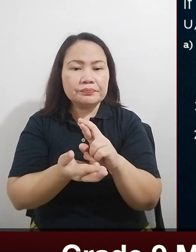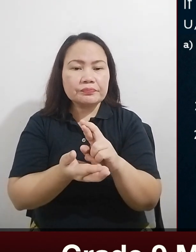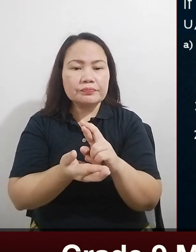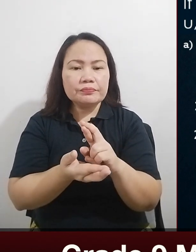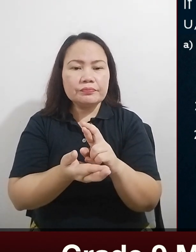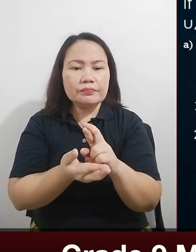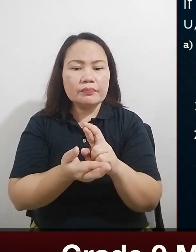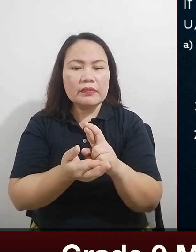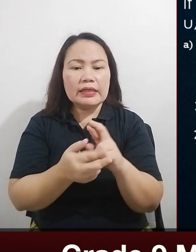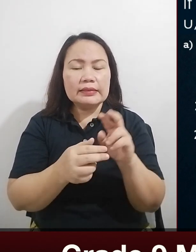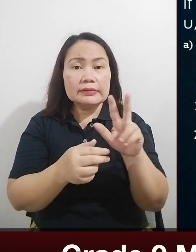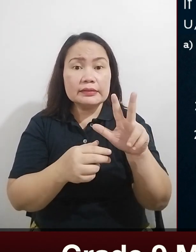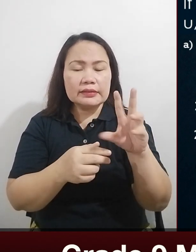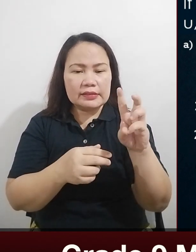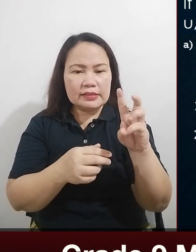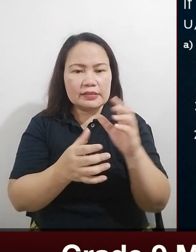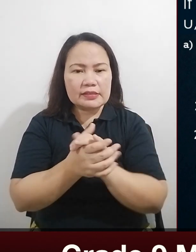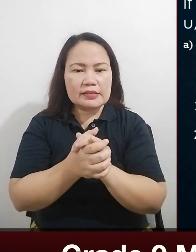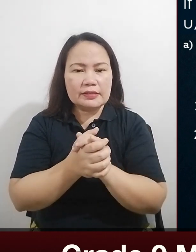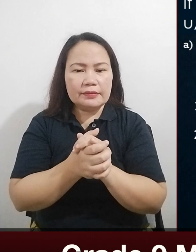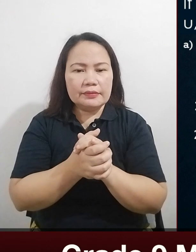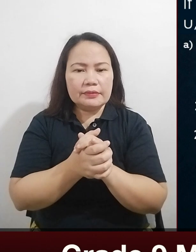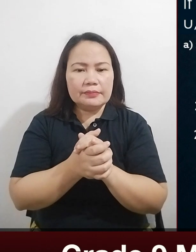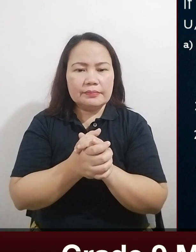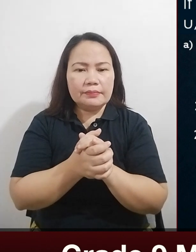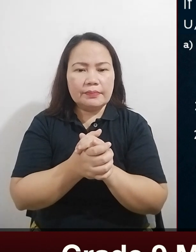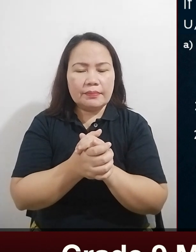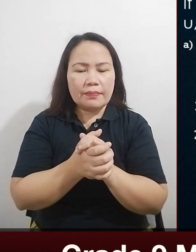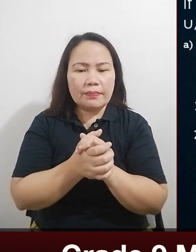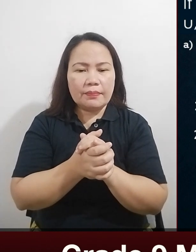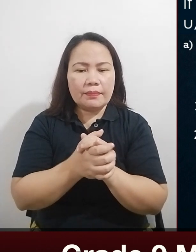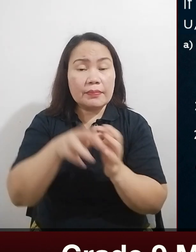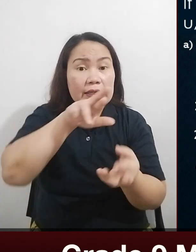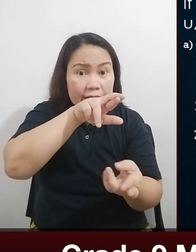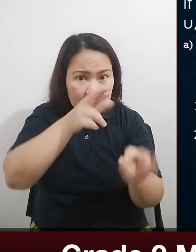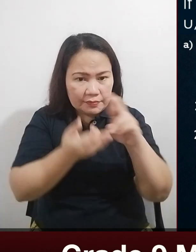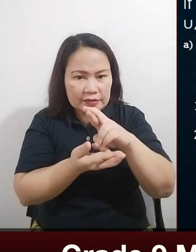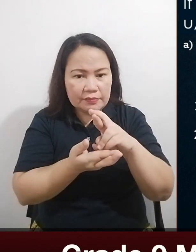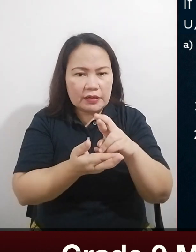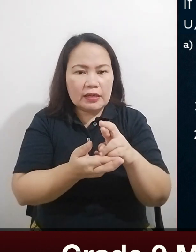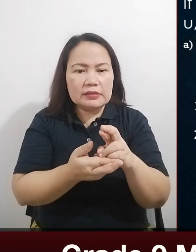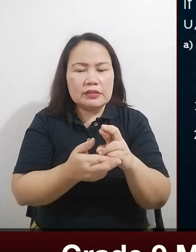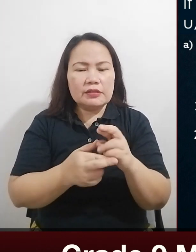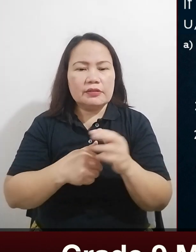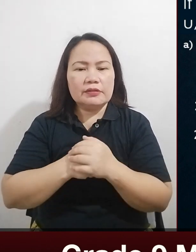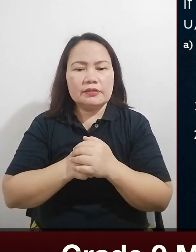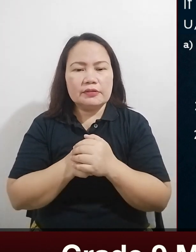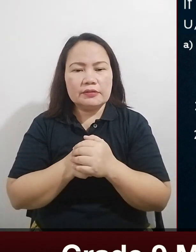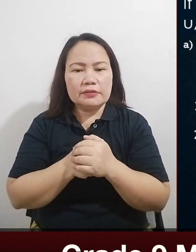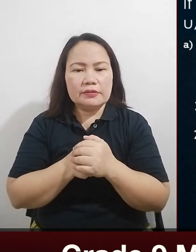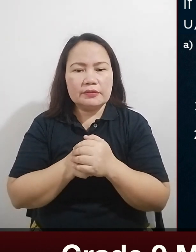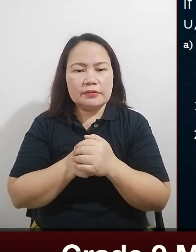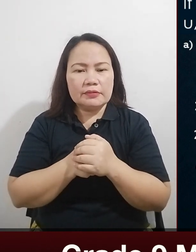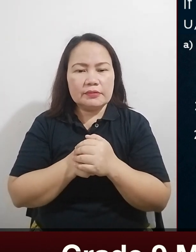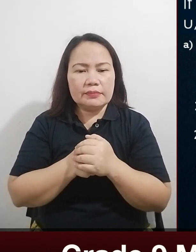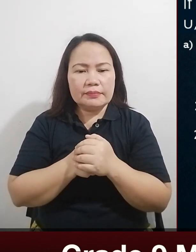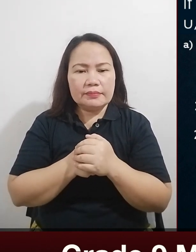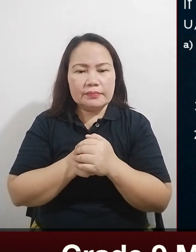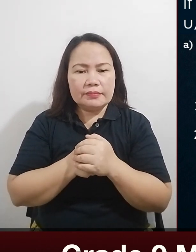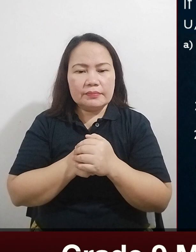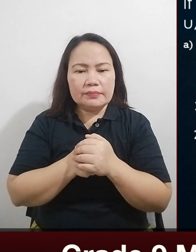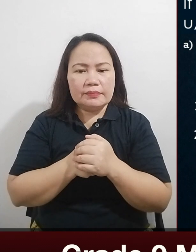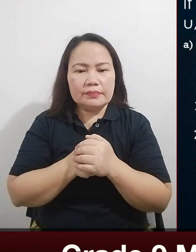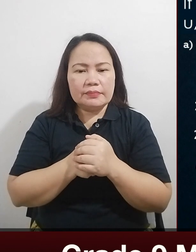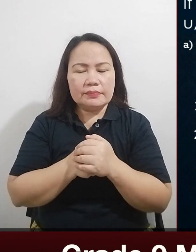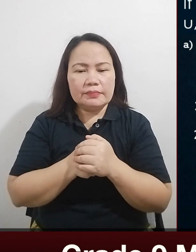yan, the answer is 36. Diba? Kapag dinivide natin to, get the reciprocal of this para